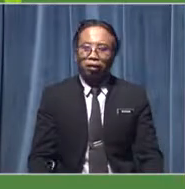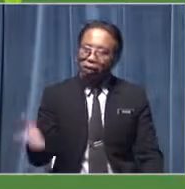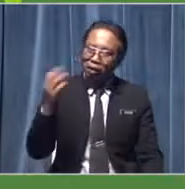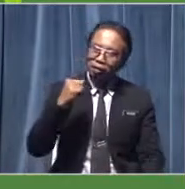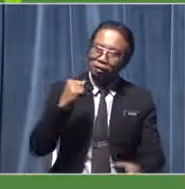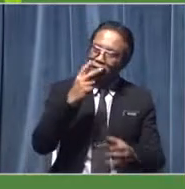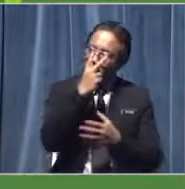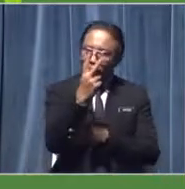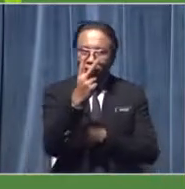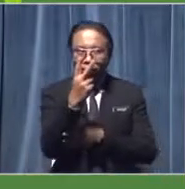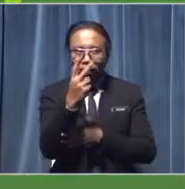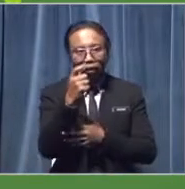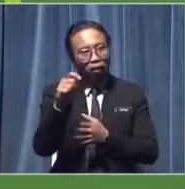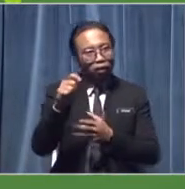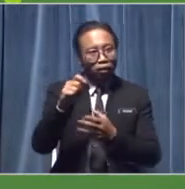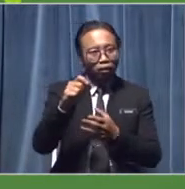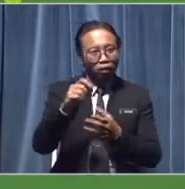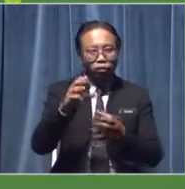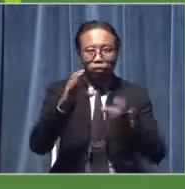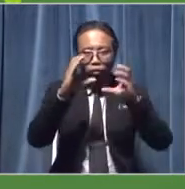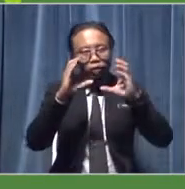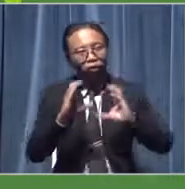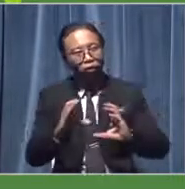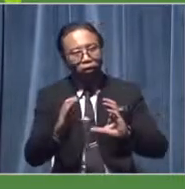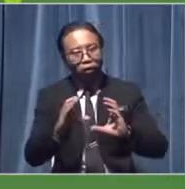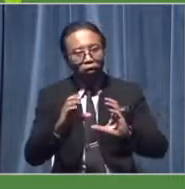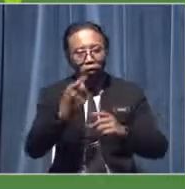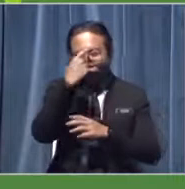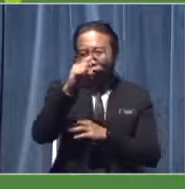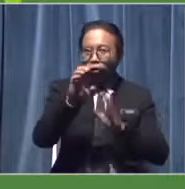Let's check the solution for example 2.